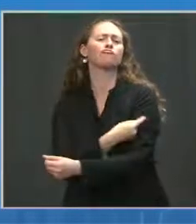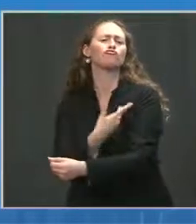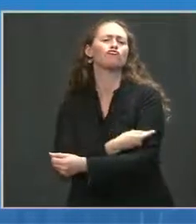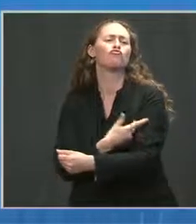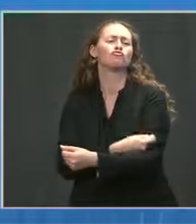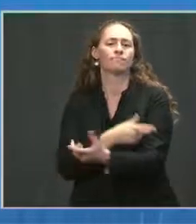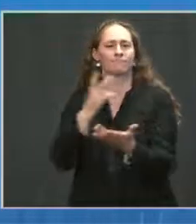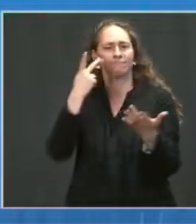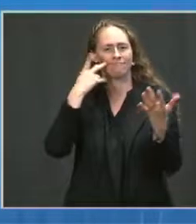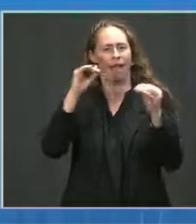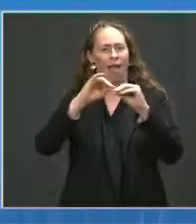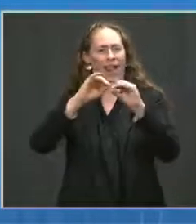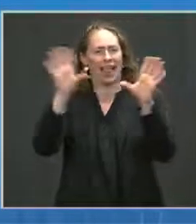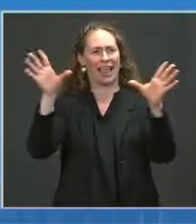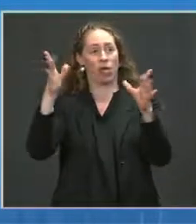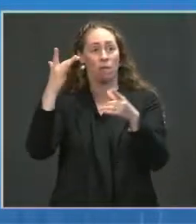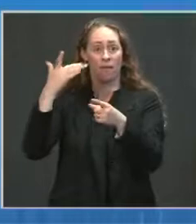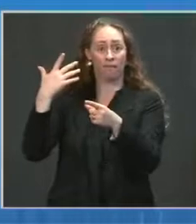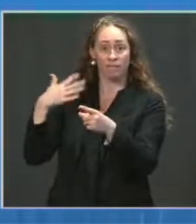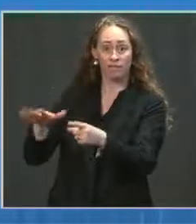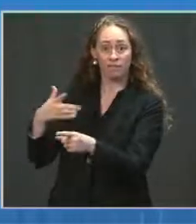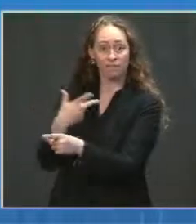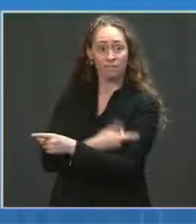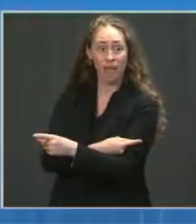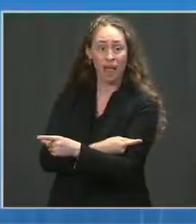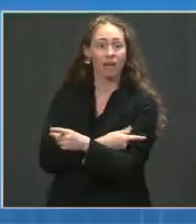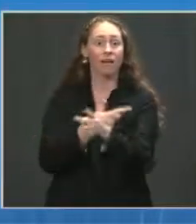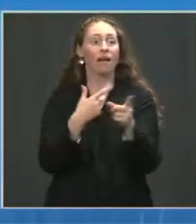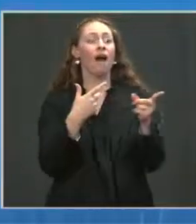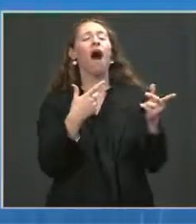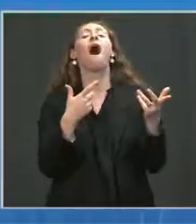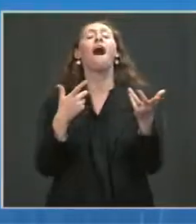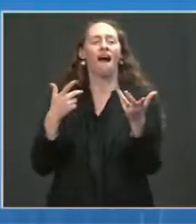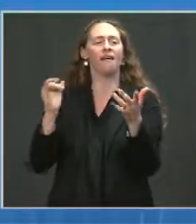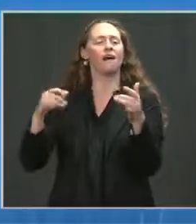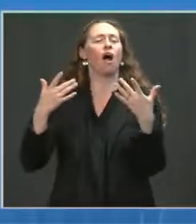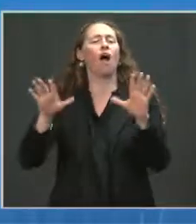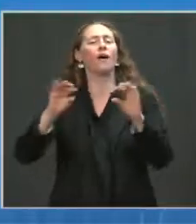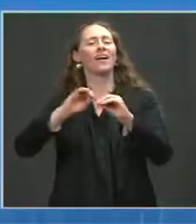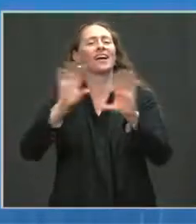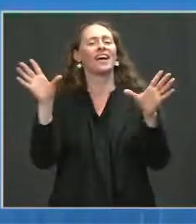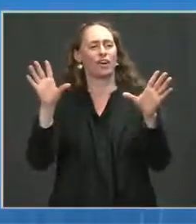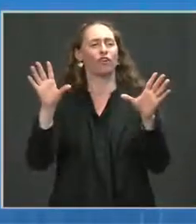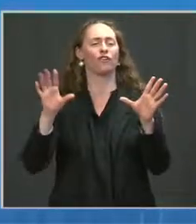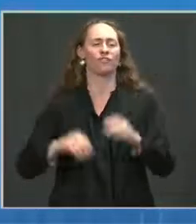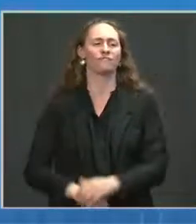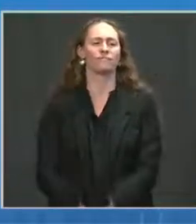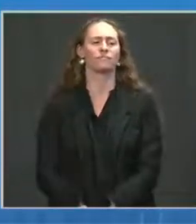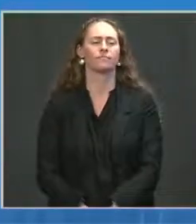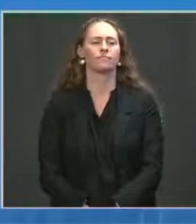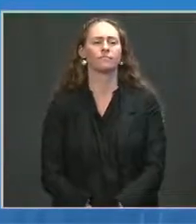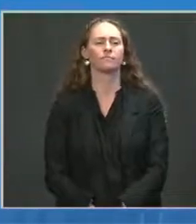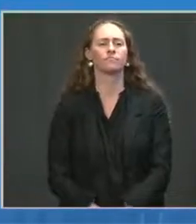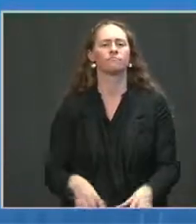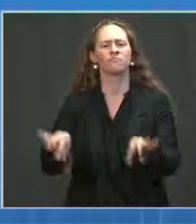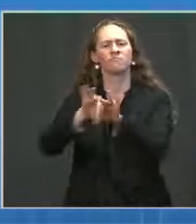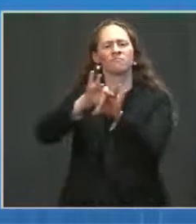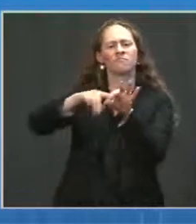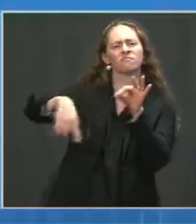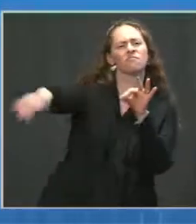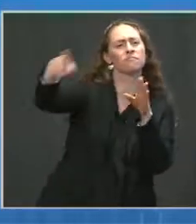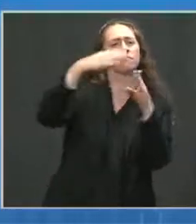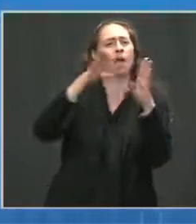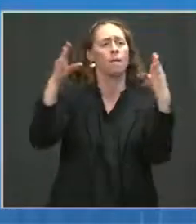vaccine coverage and case rates. And I think it's worth reiterating that public health prevention strategies, including